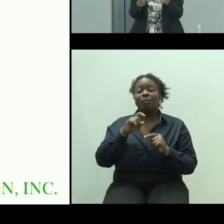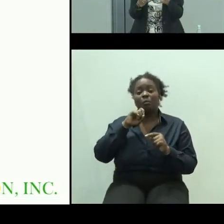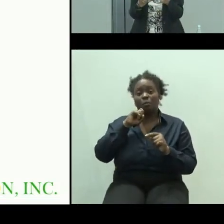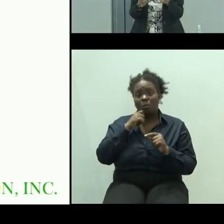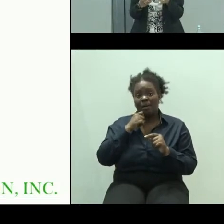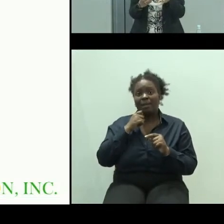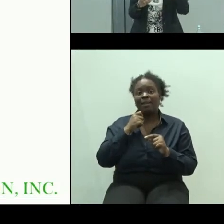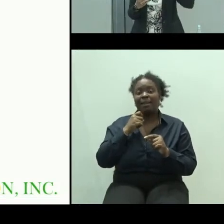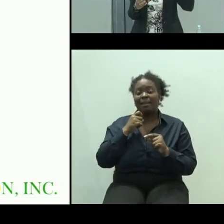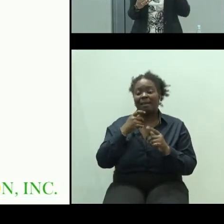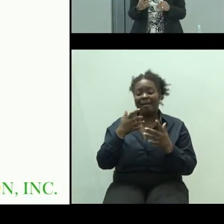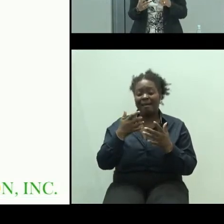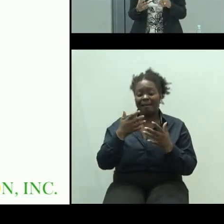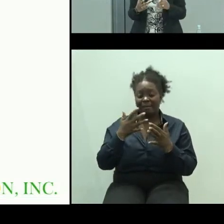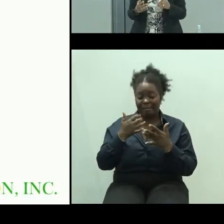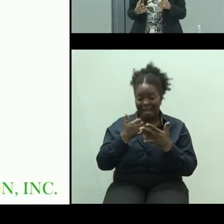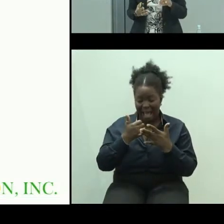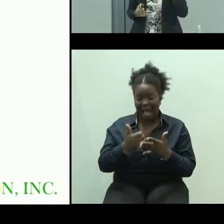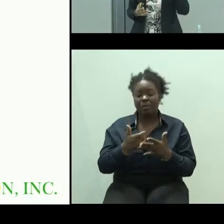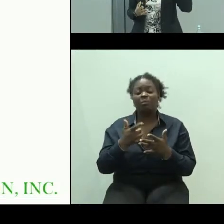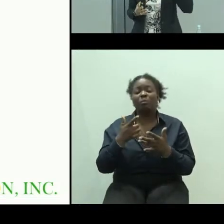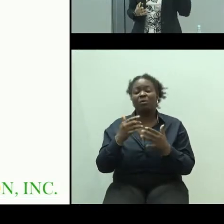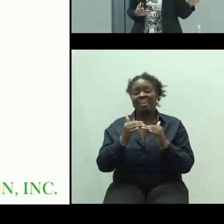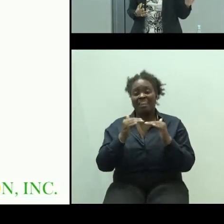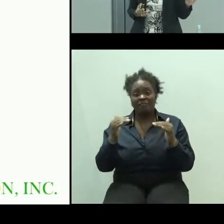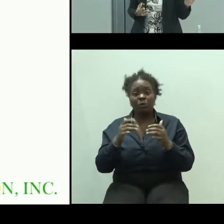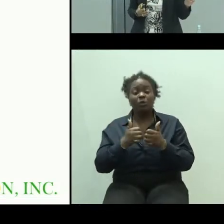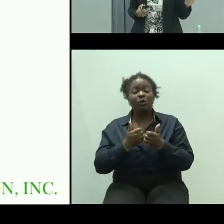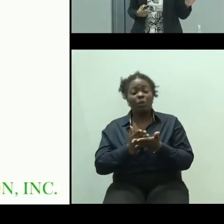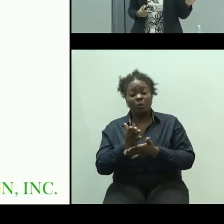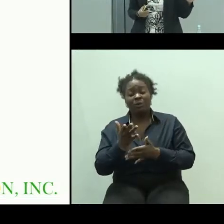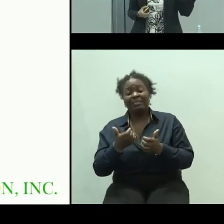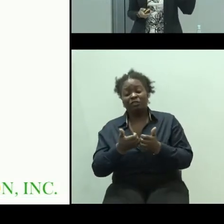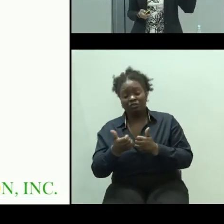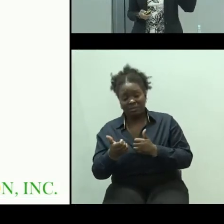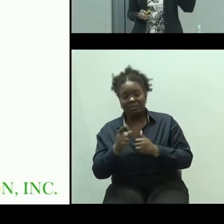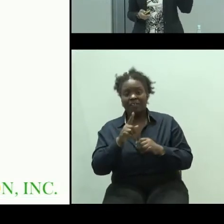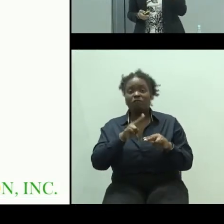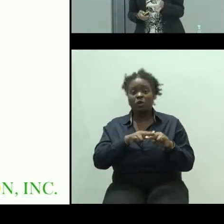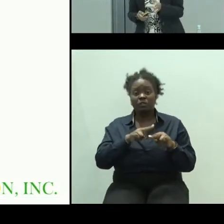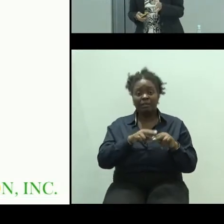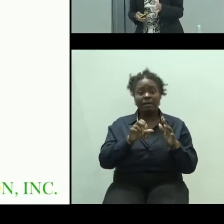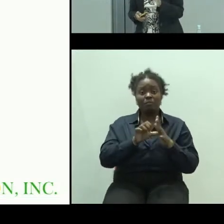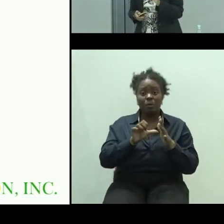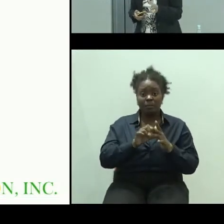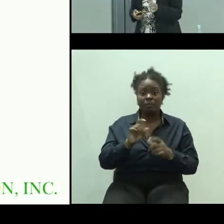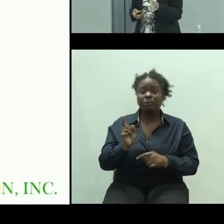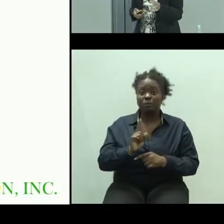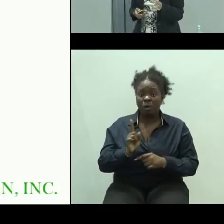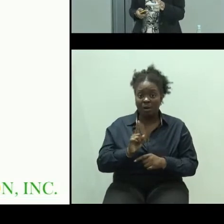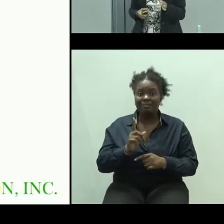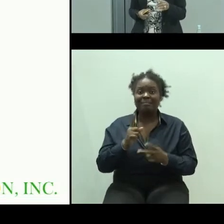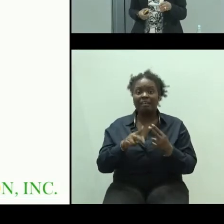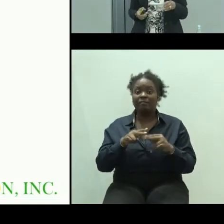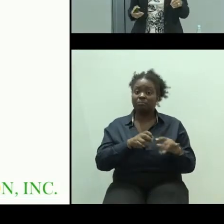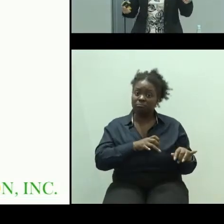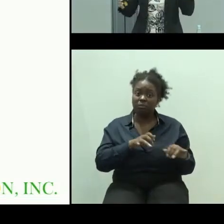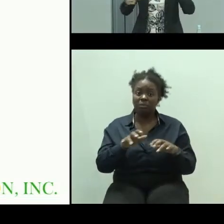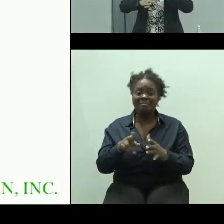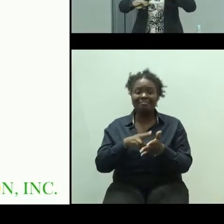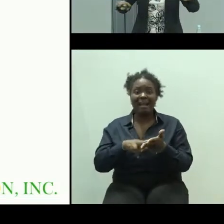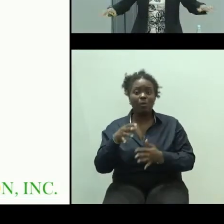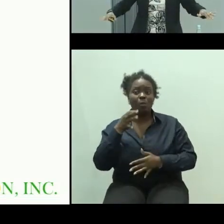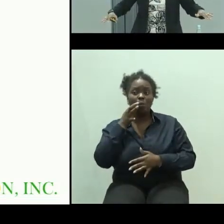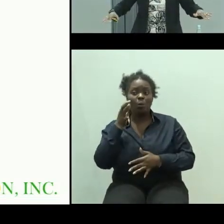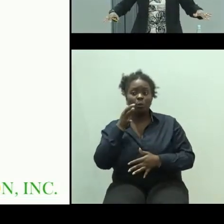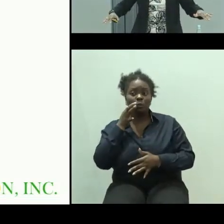chelate heavy metals in industry. The problem with phosphate is that if you have runoff into natural waterways that